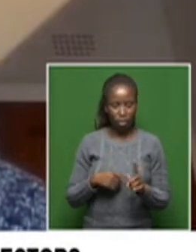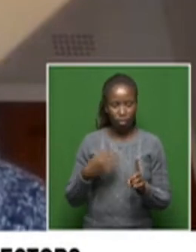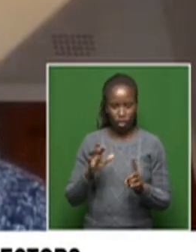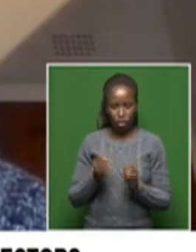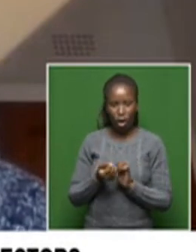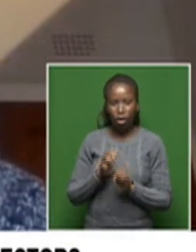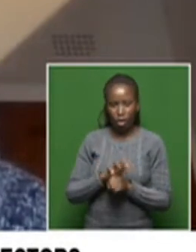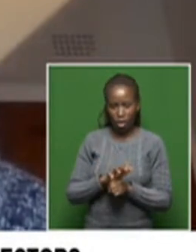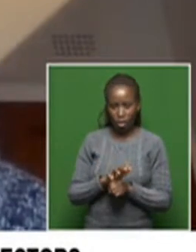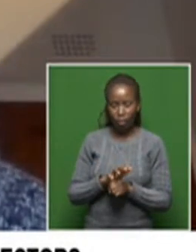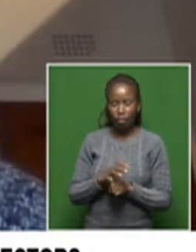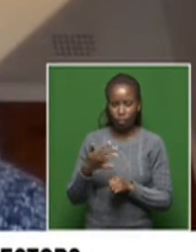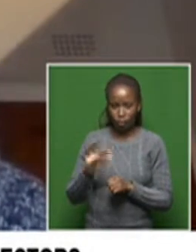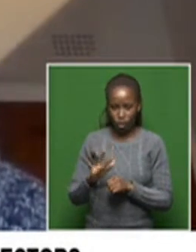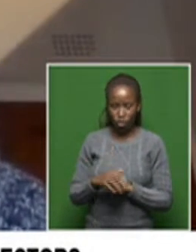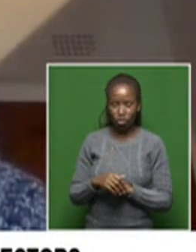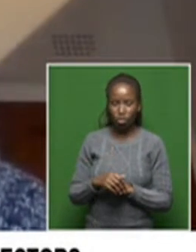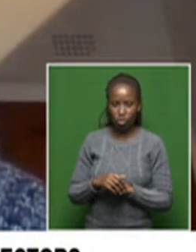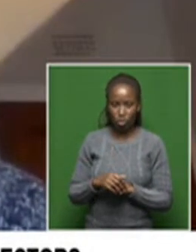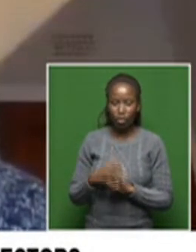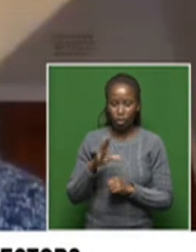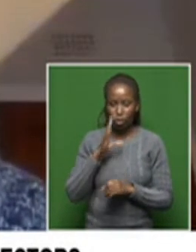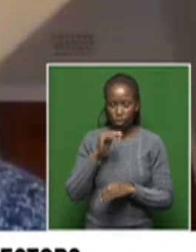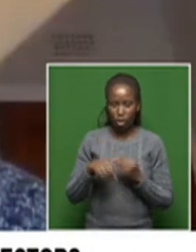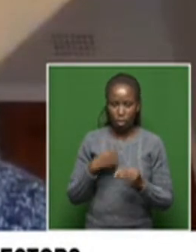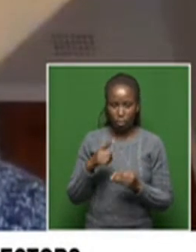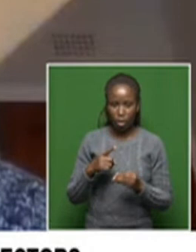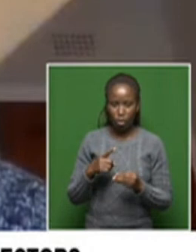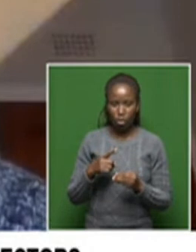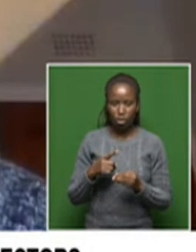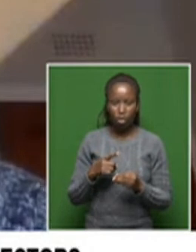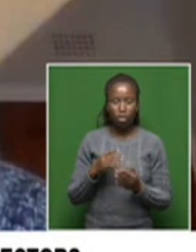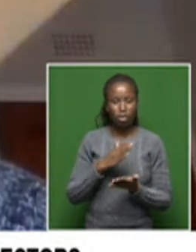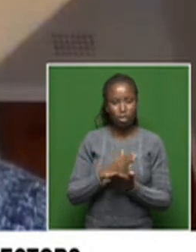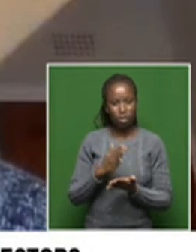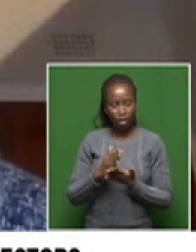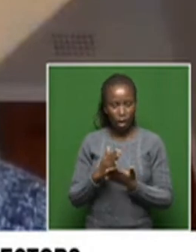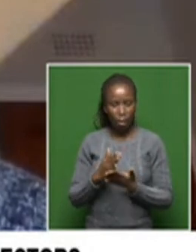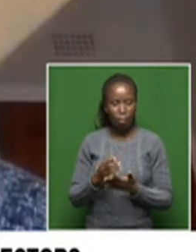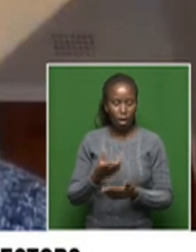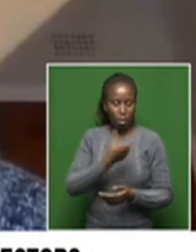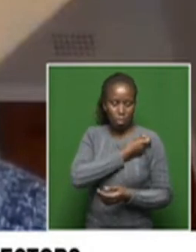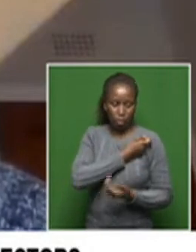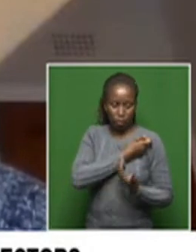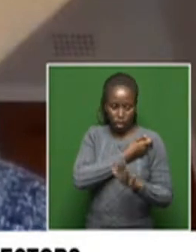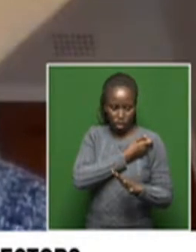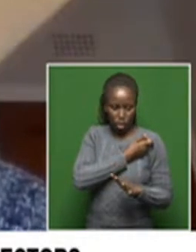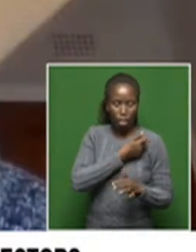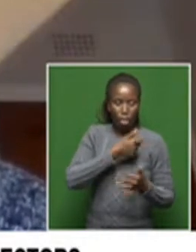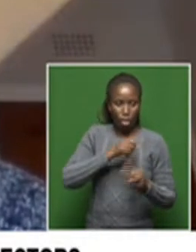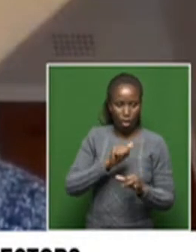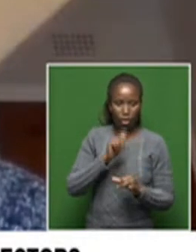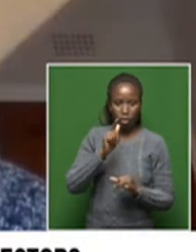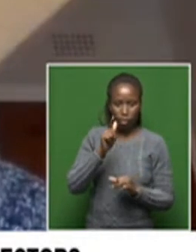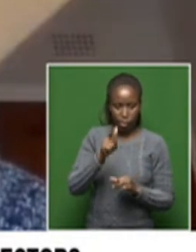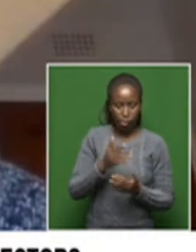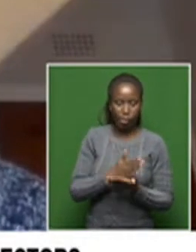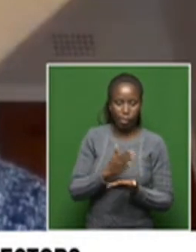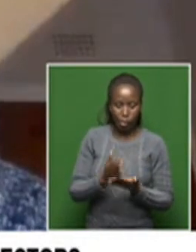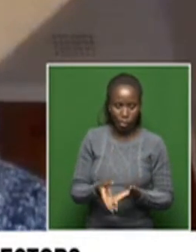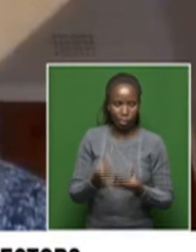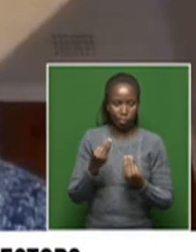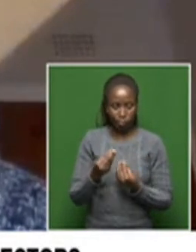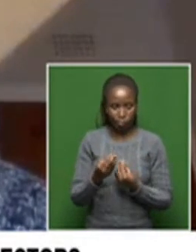there. She has spoken about breakthrough infections, that there were a handful, that there were healthcare workers, a handful of